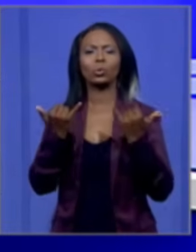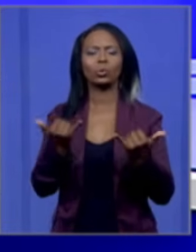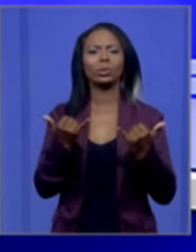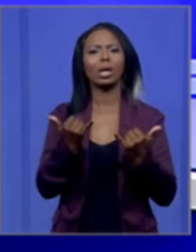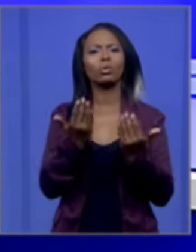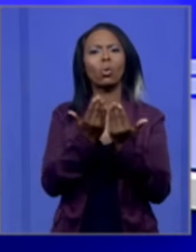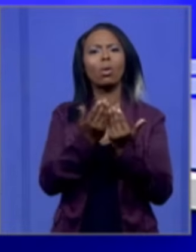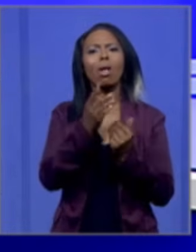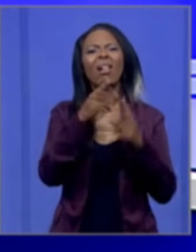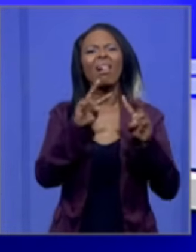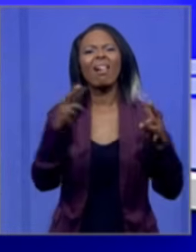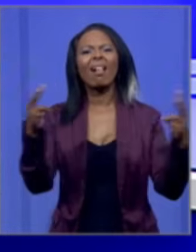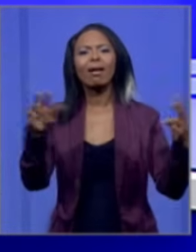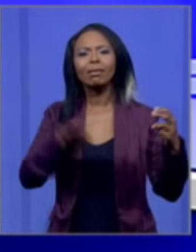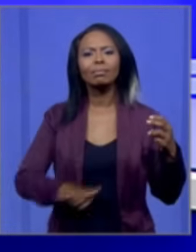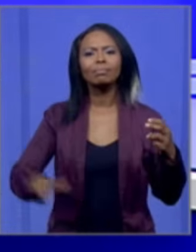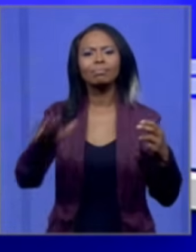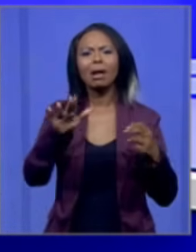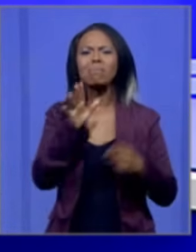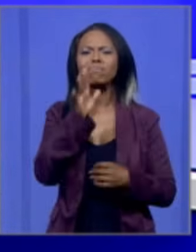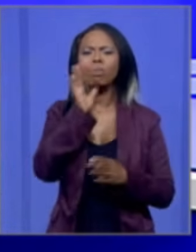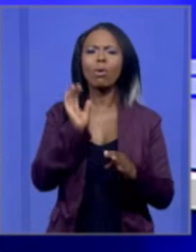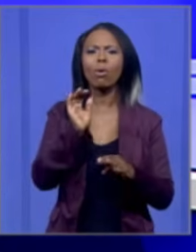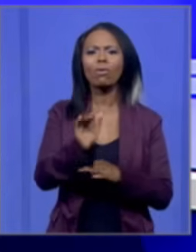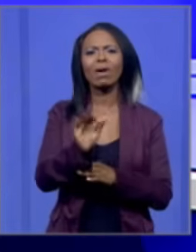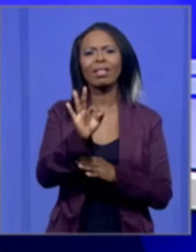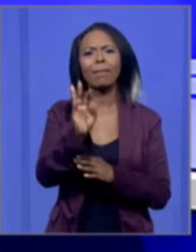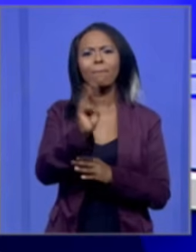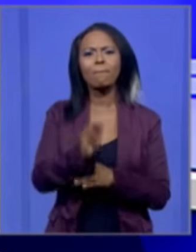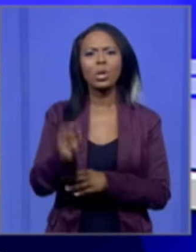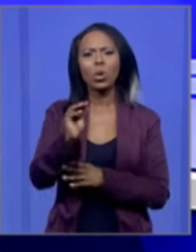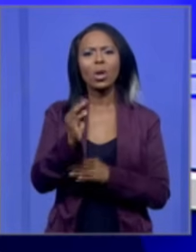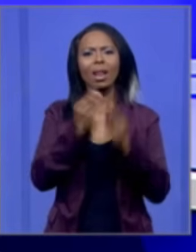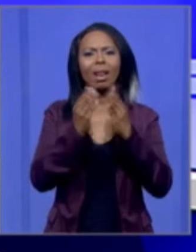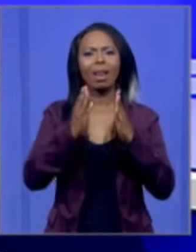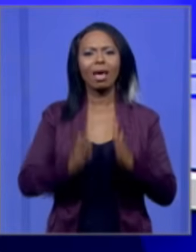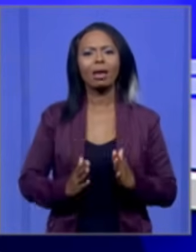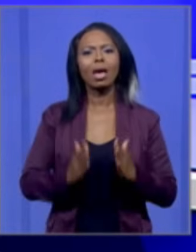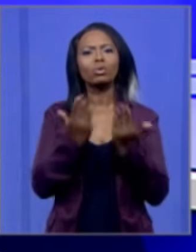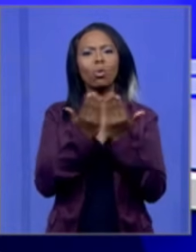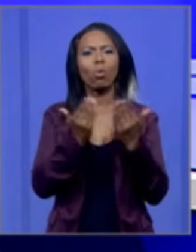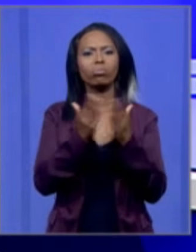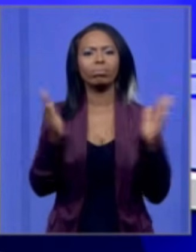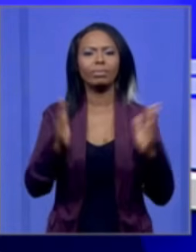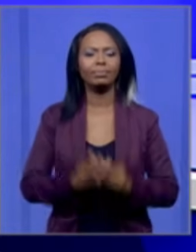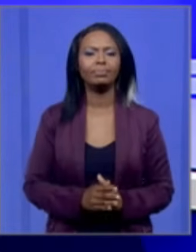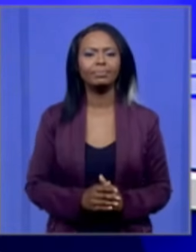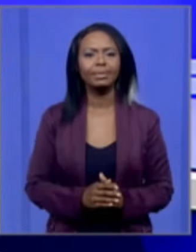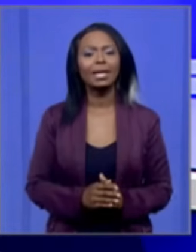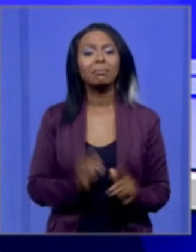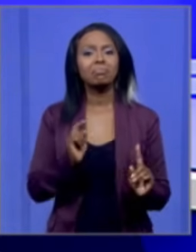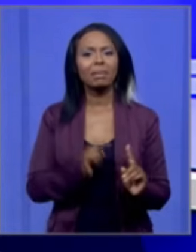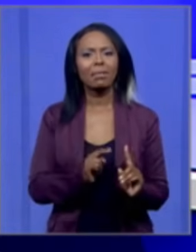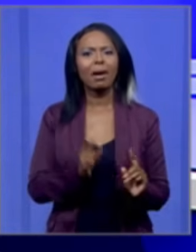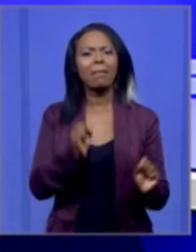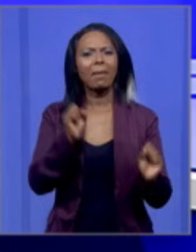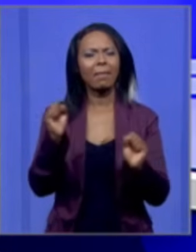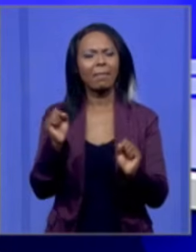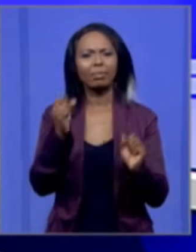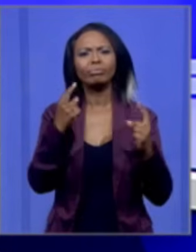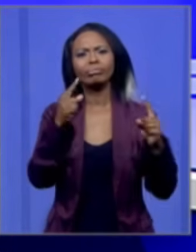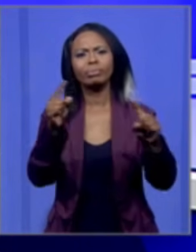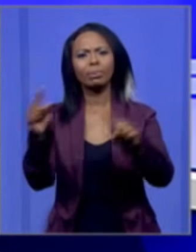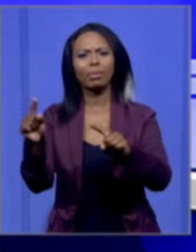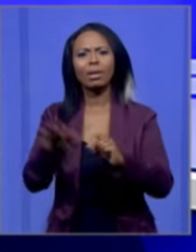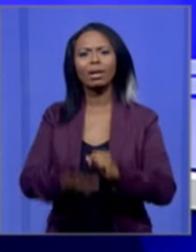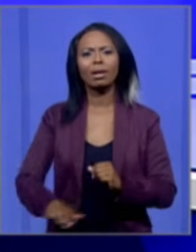ge barutwana ba go feta dimilione tše 13 ba bula dikolo go ralala le naga ge a be a hlapetša dikolo tše mmalwa